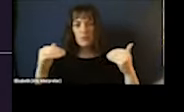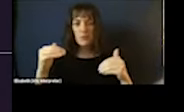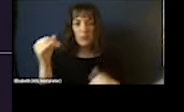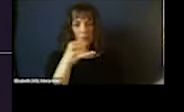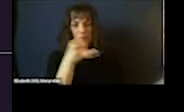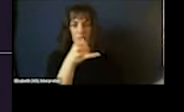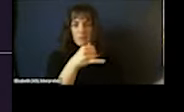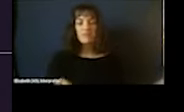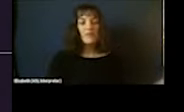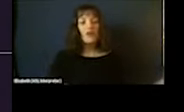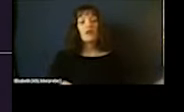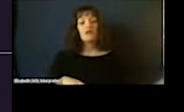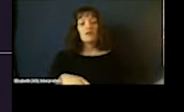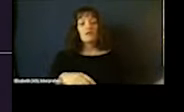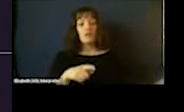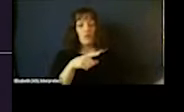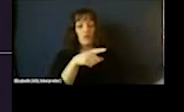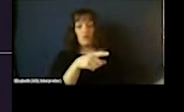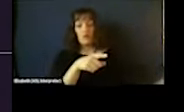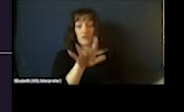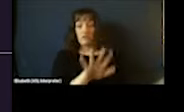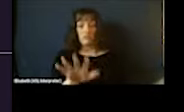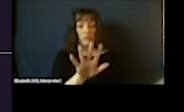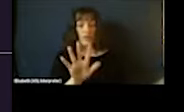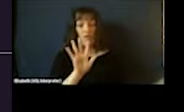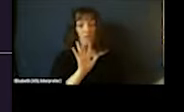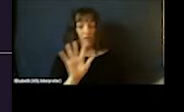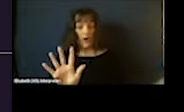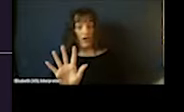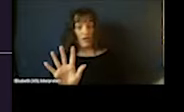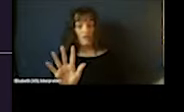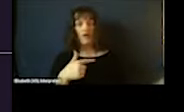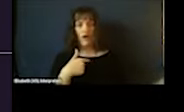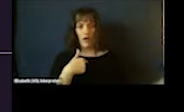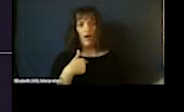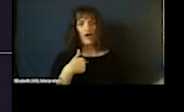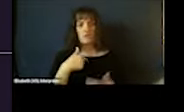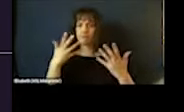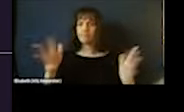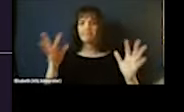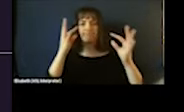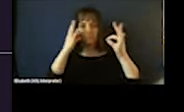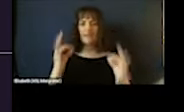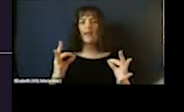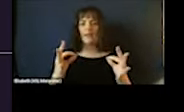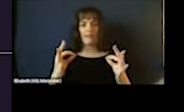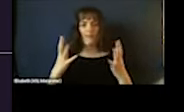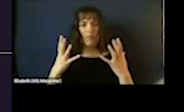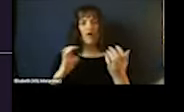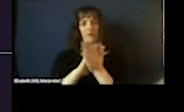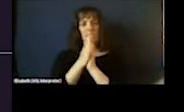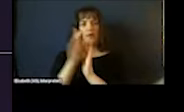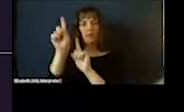And this was around about the age, so the age of 5, where I decided that I wanted to be an astronomer. And you may think